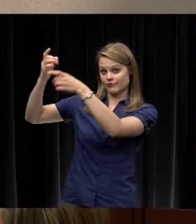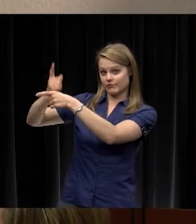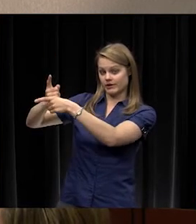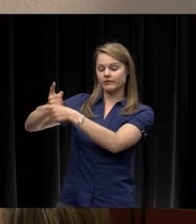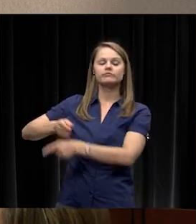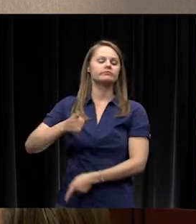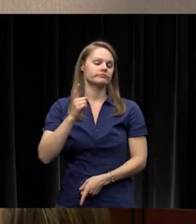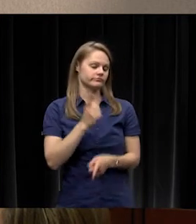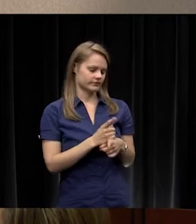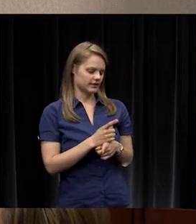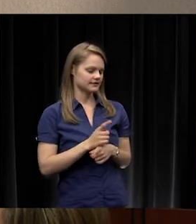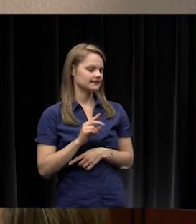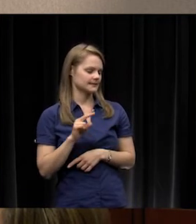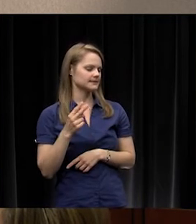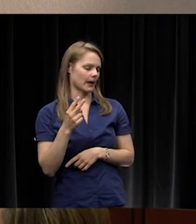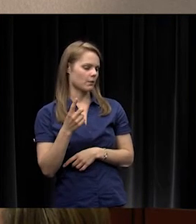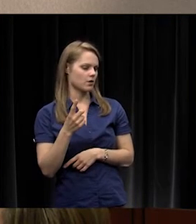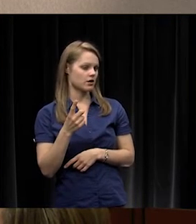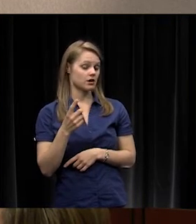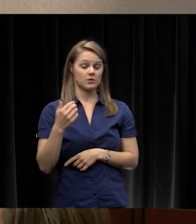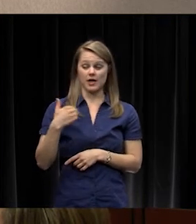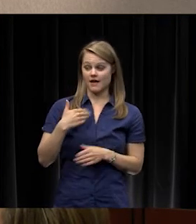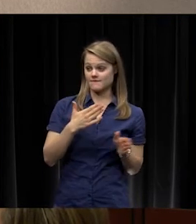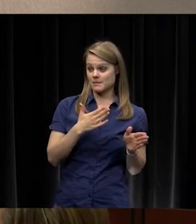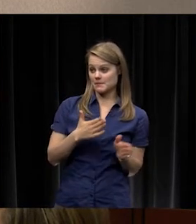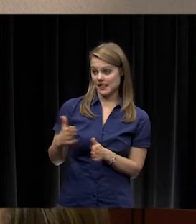Second. Okay. And are there plans?